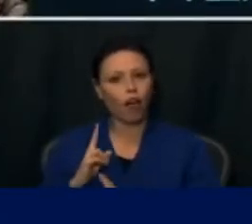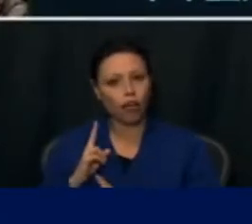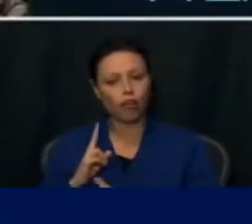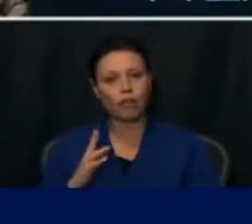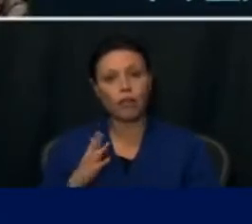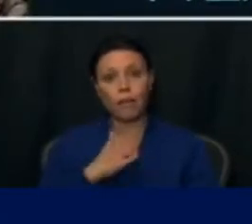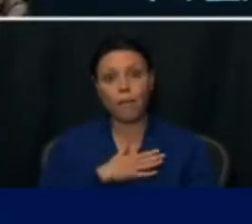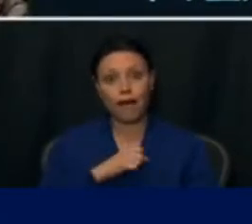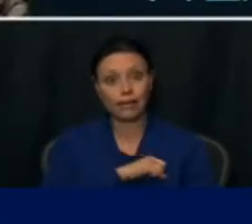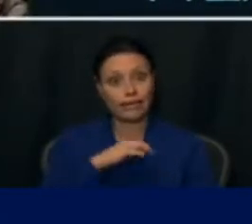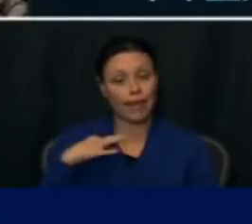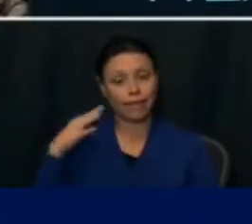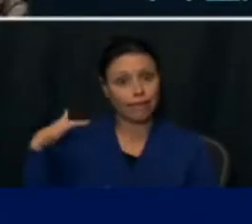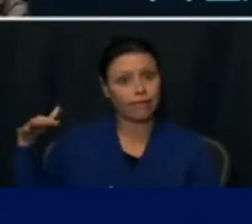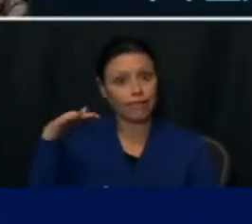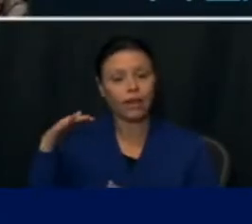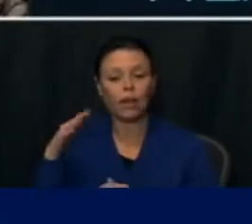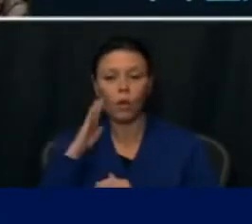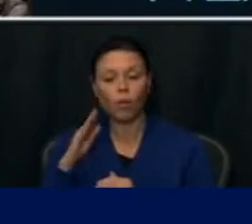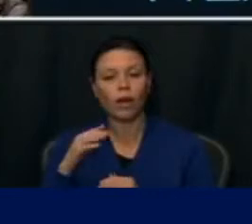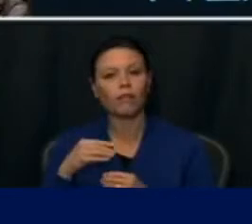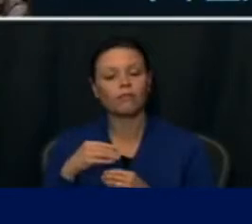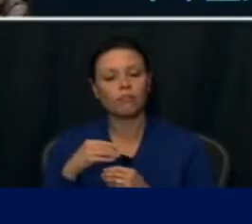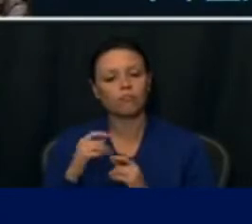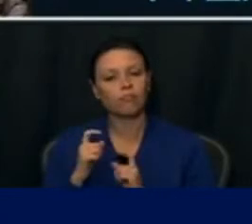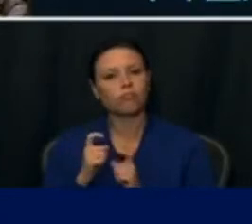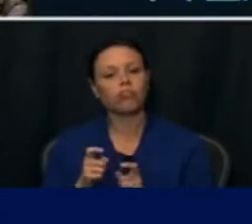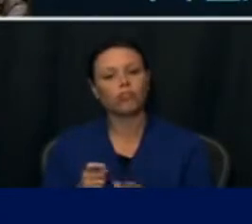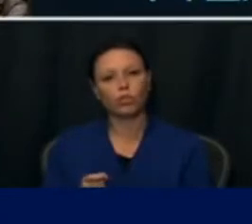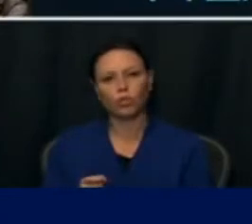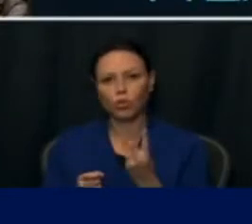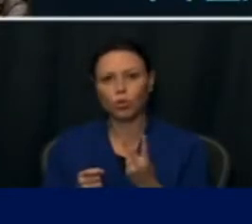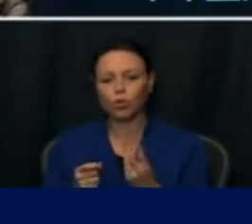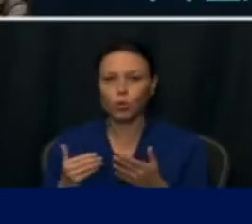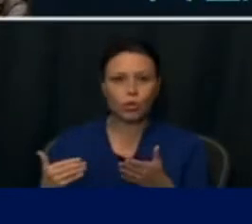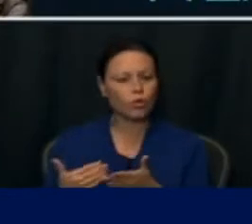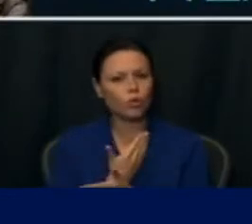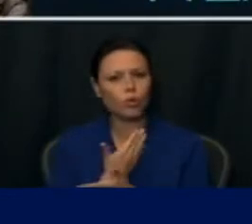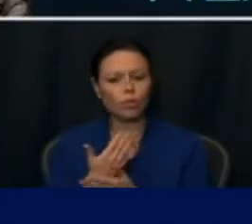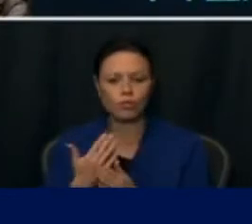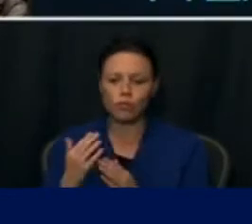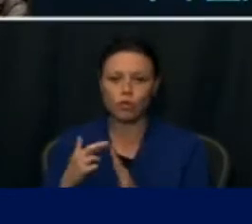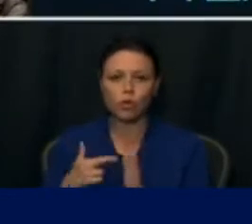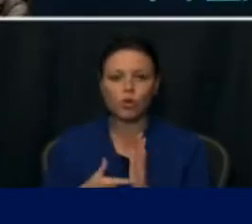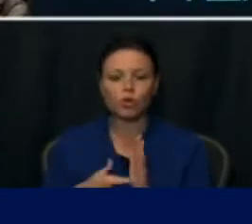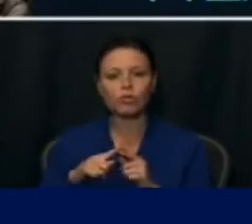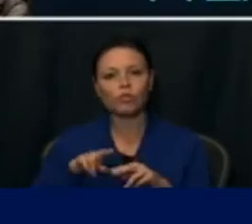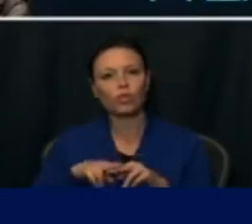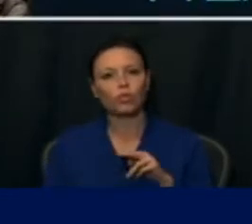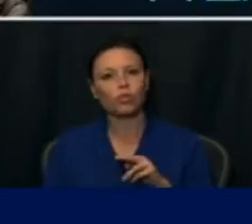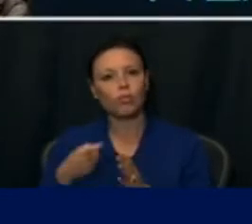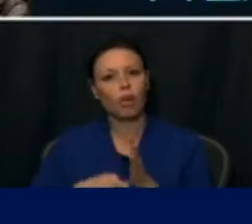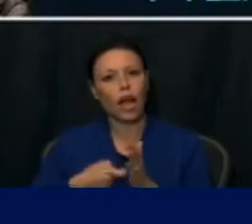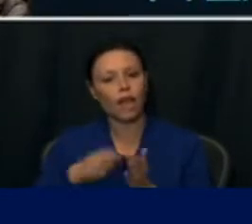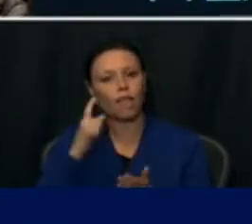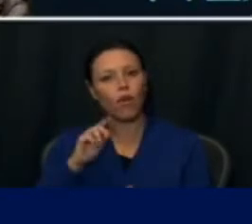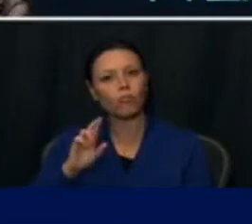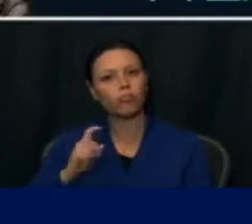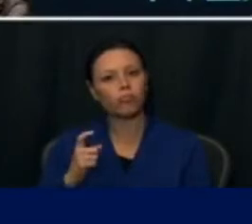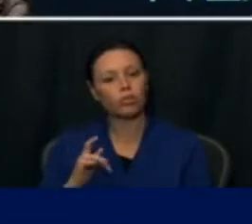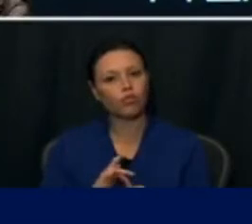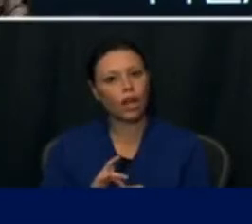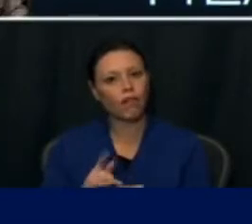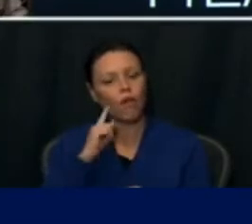Administration is issuing two groundbreaking rules to very dramatically lower the price of prescription drugs for the American